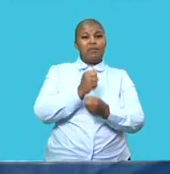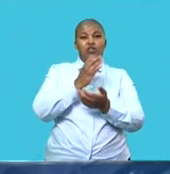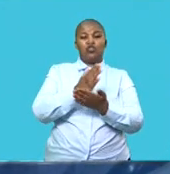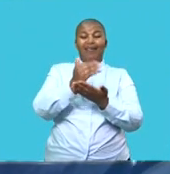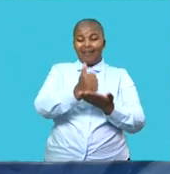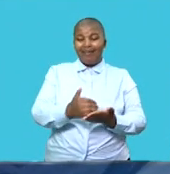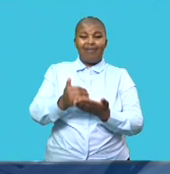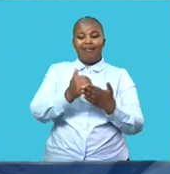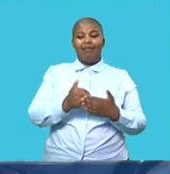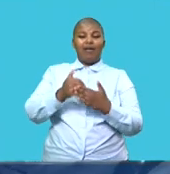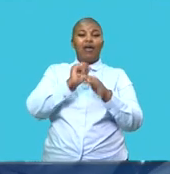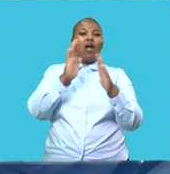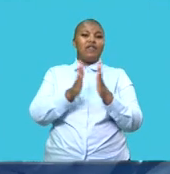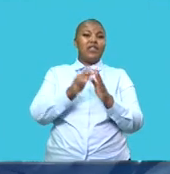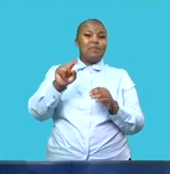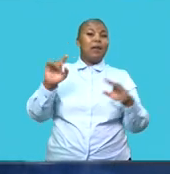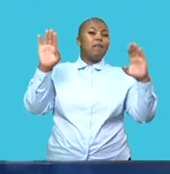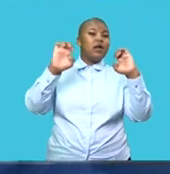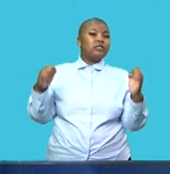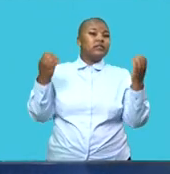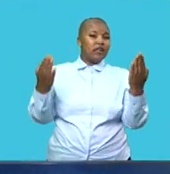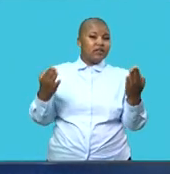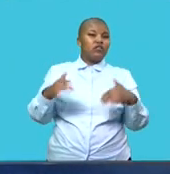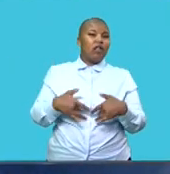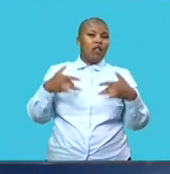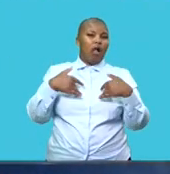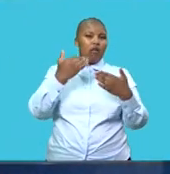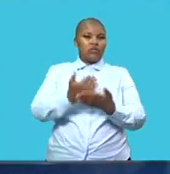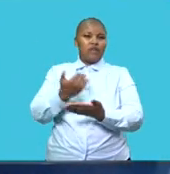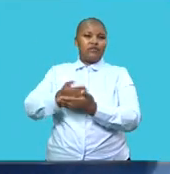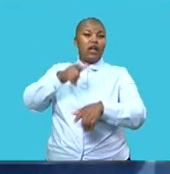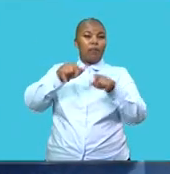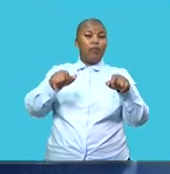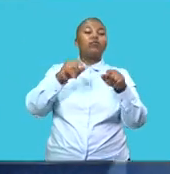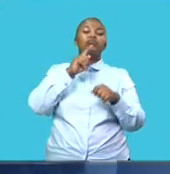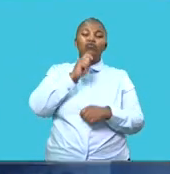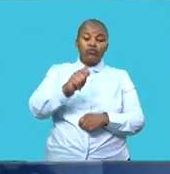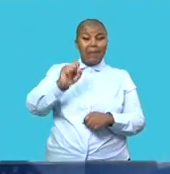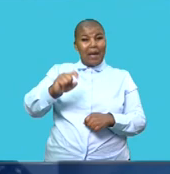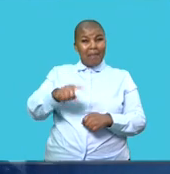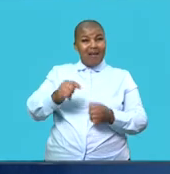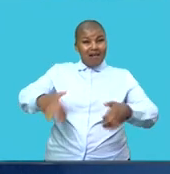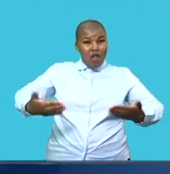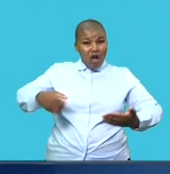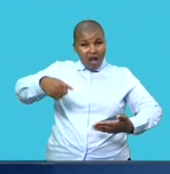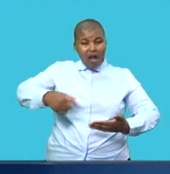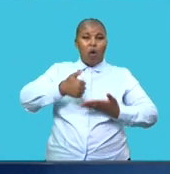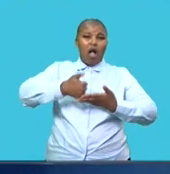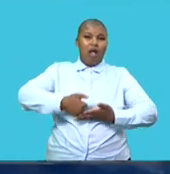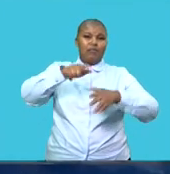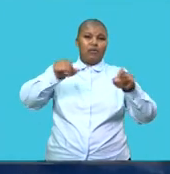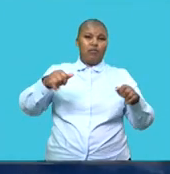boletseng ga tshebediso ya setsi sena sa bophelo bo botle se tla tlisa pebofatso tshebetsong ya letsatsi le